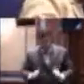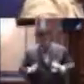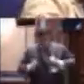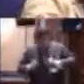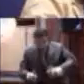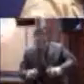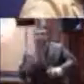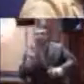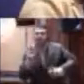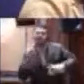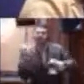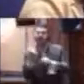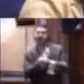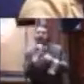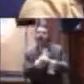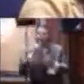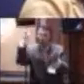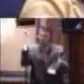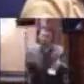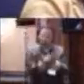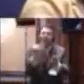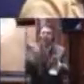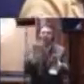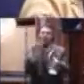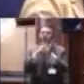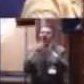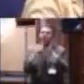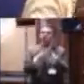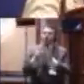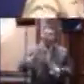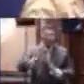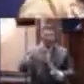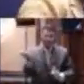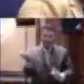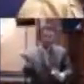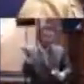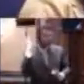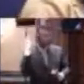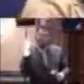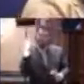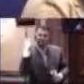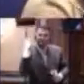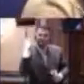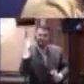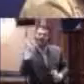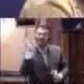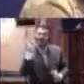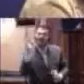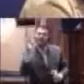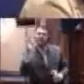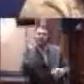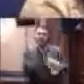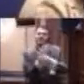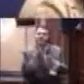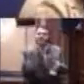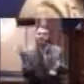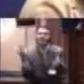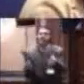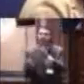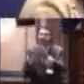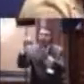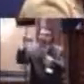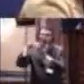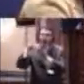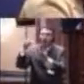But very clearly a process accompanied it to overcome that. I'd want to, in